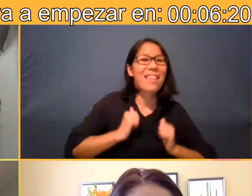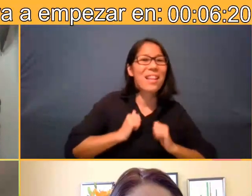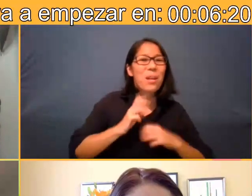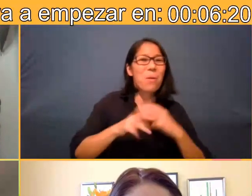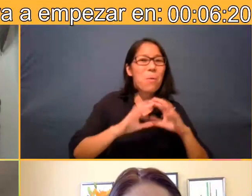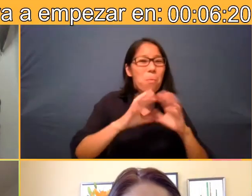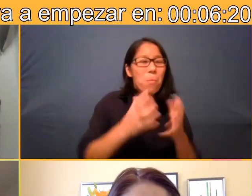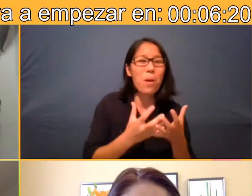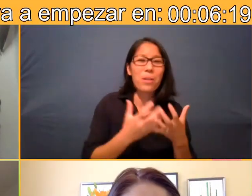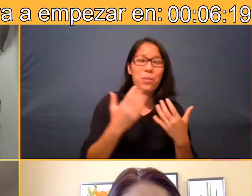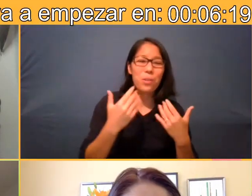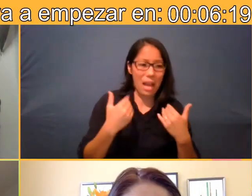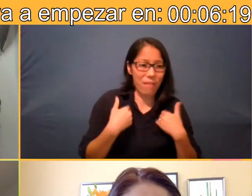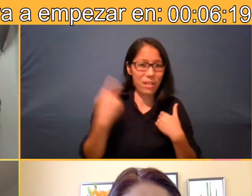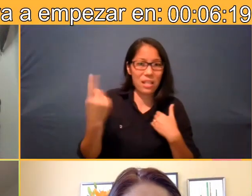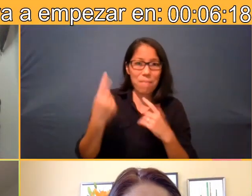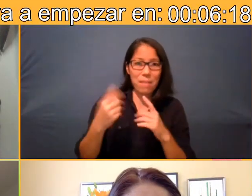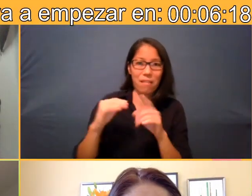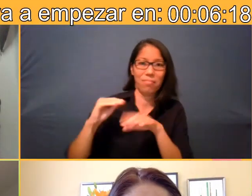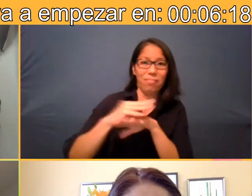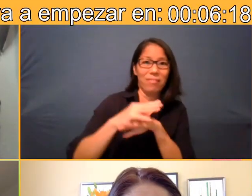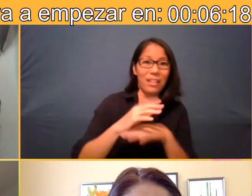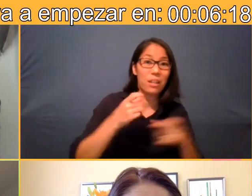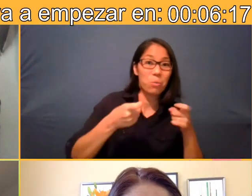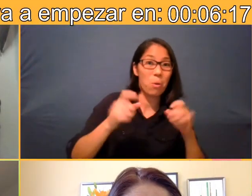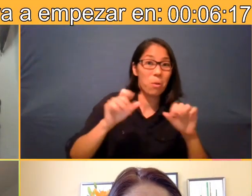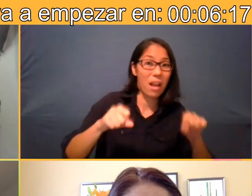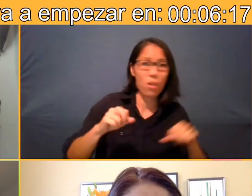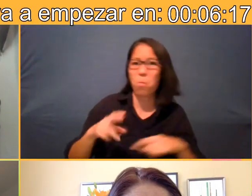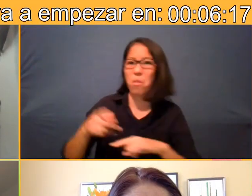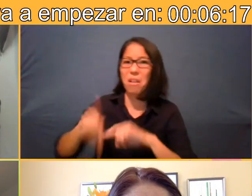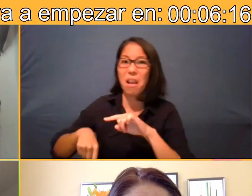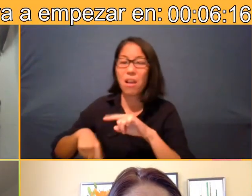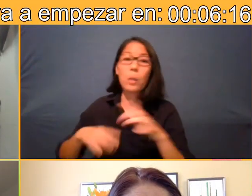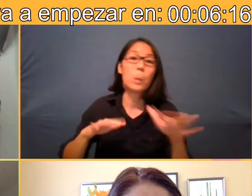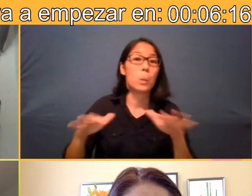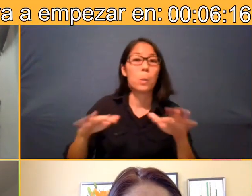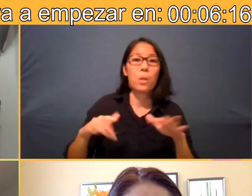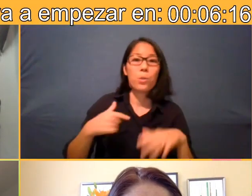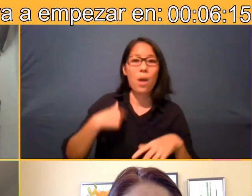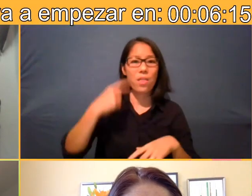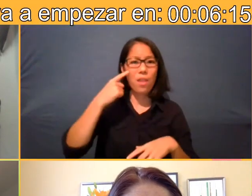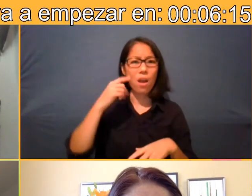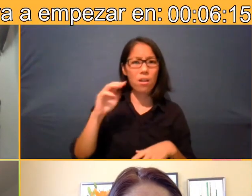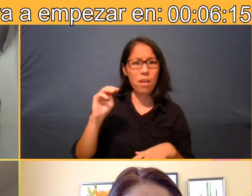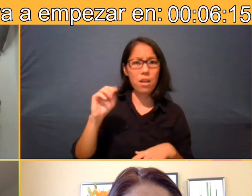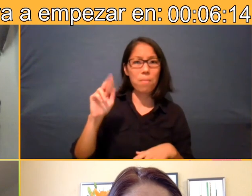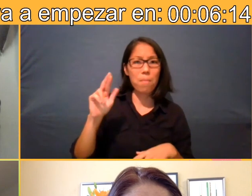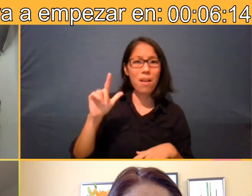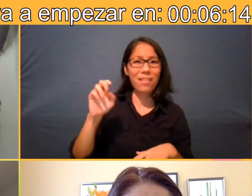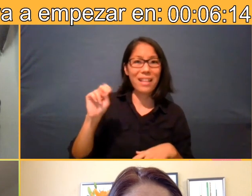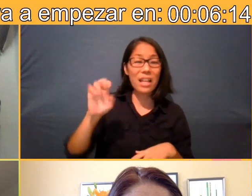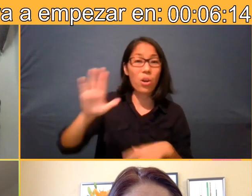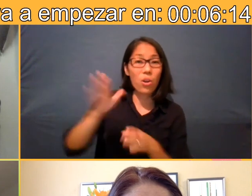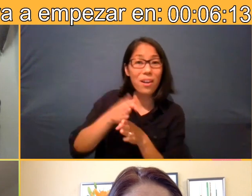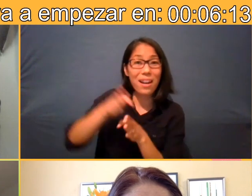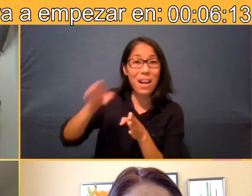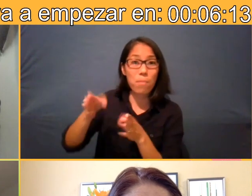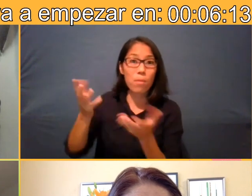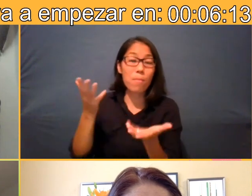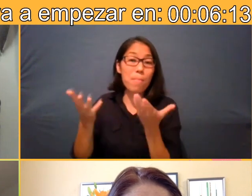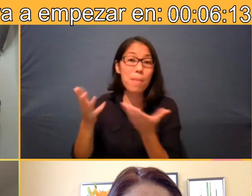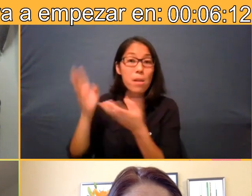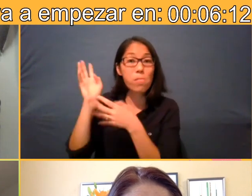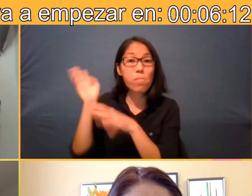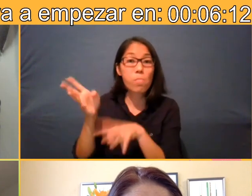incontrollable. And just thought, okay, well, you know, Marlene's neighbor could have a movie streaming next door and